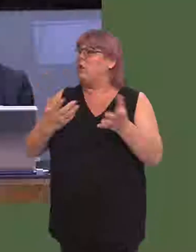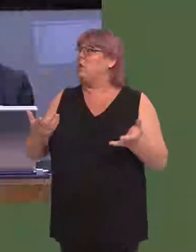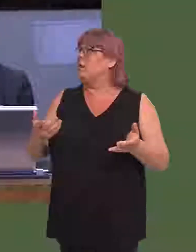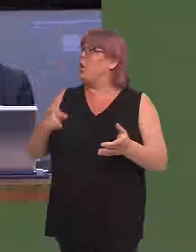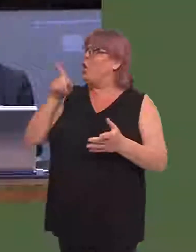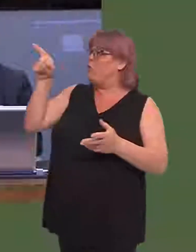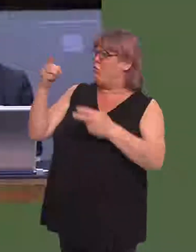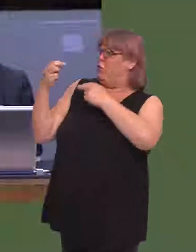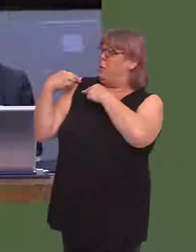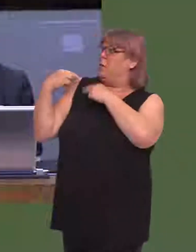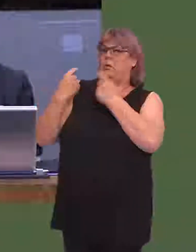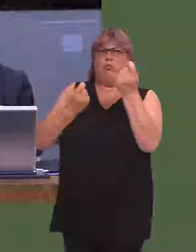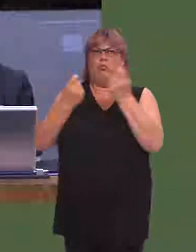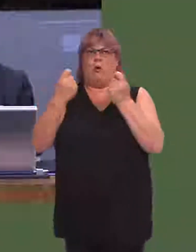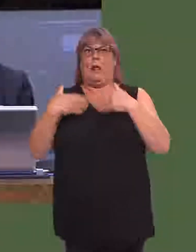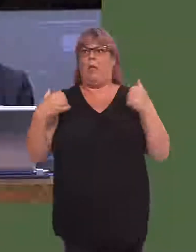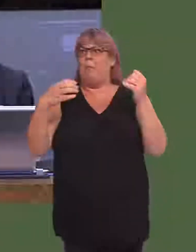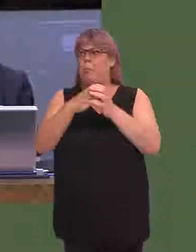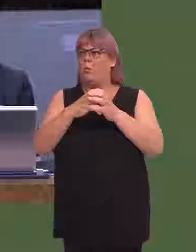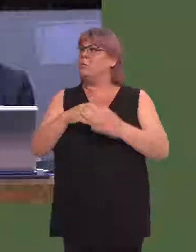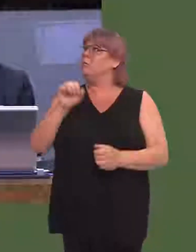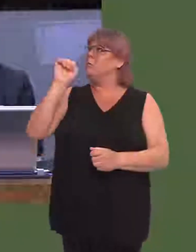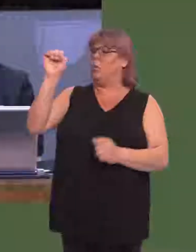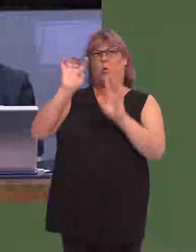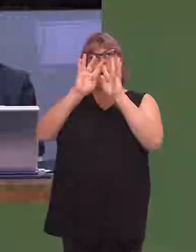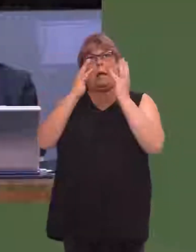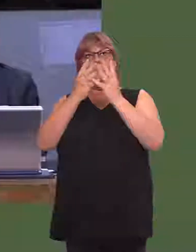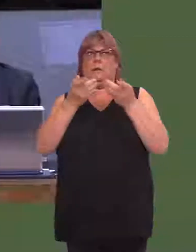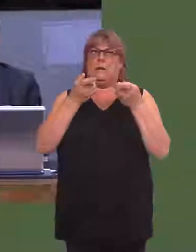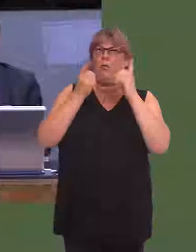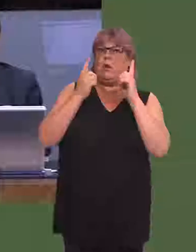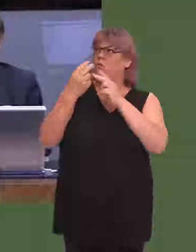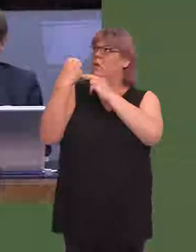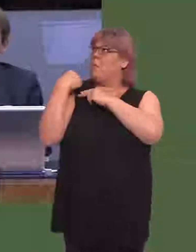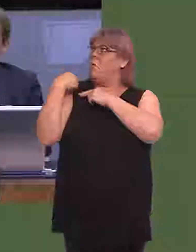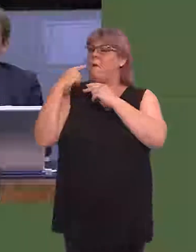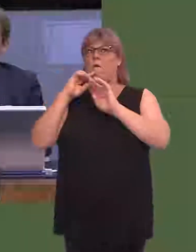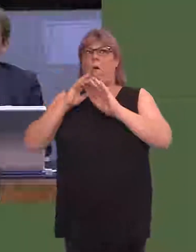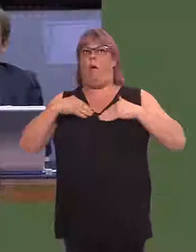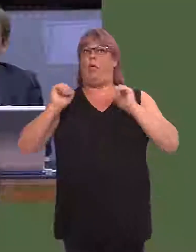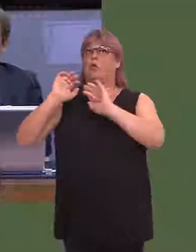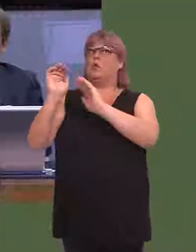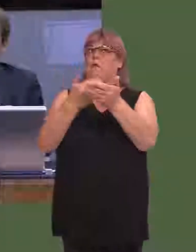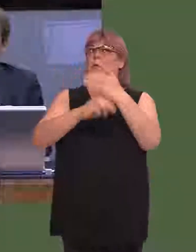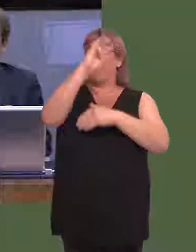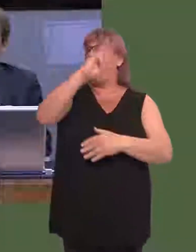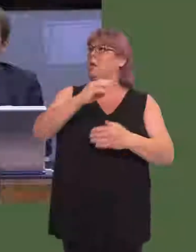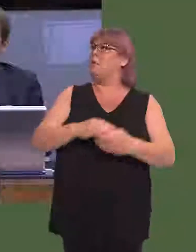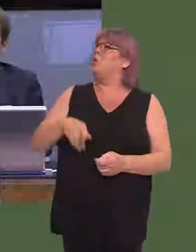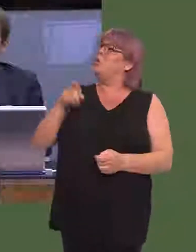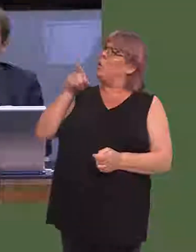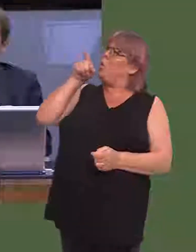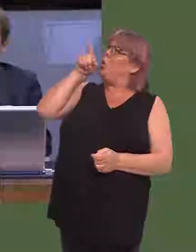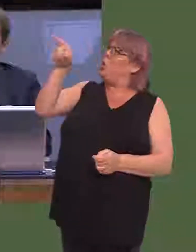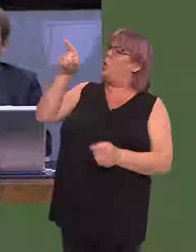responsibility to run this health board. You are responsible. Yeah. Your cabinet secretary is accountable to you for the delivery of health